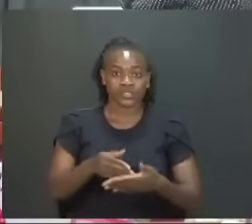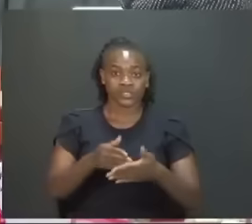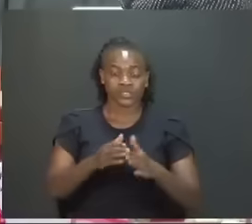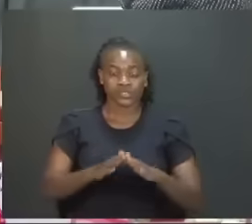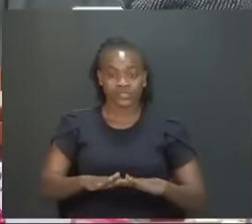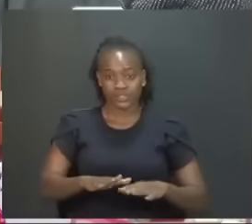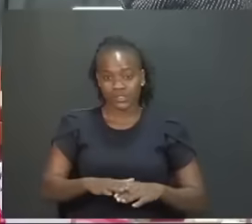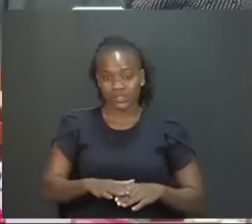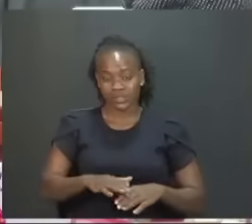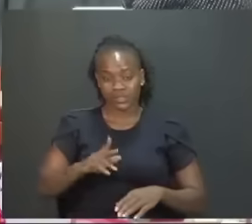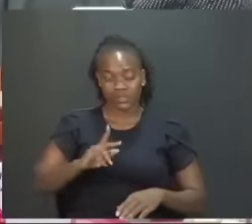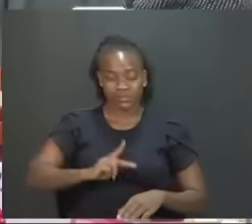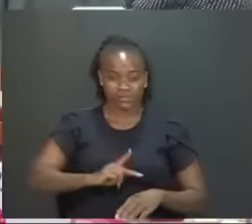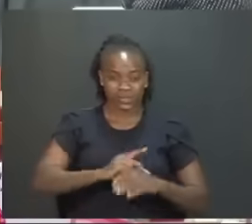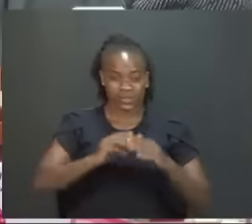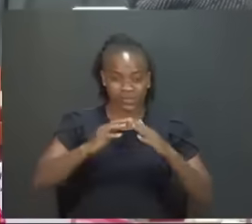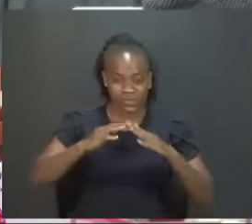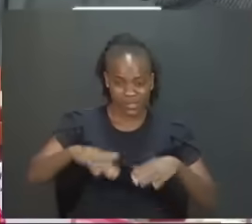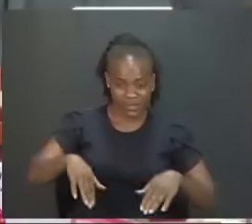House,